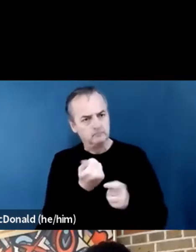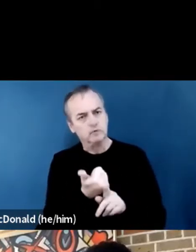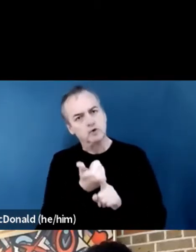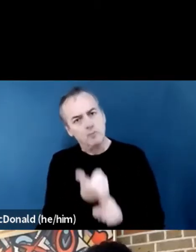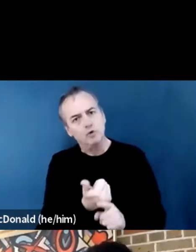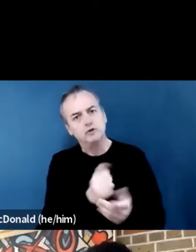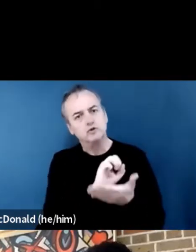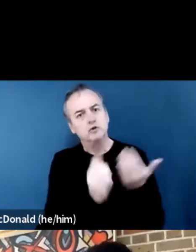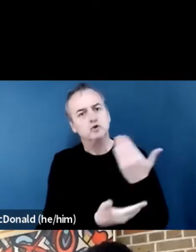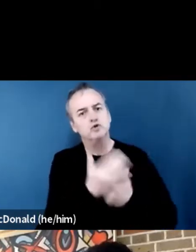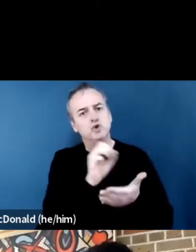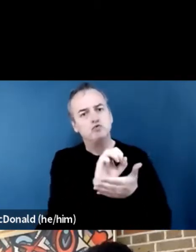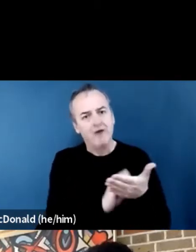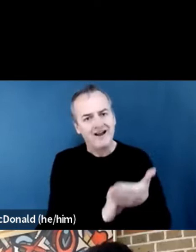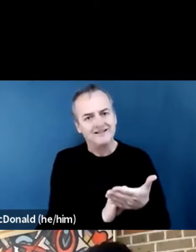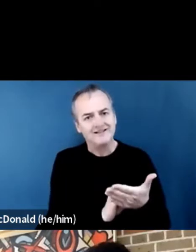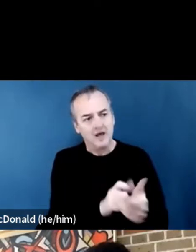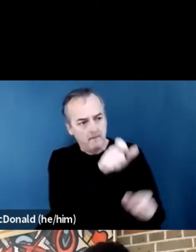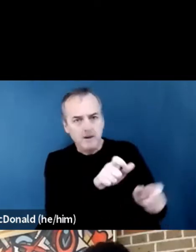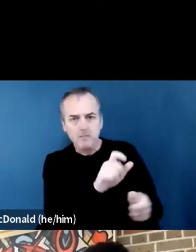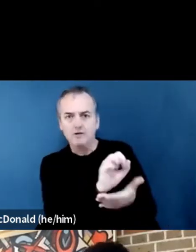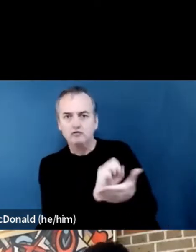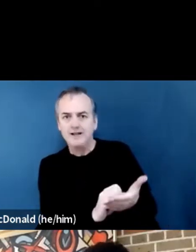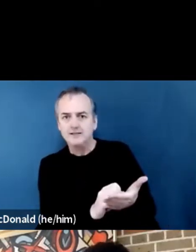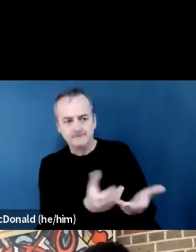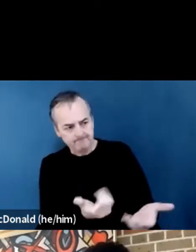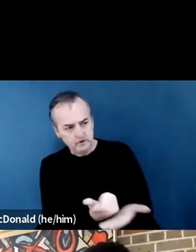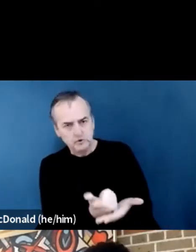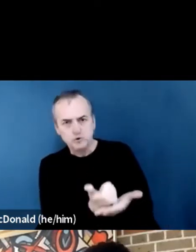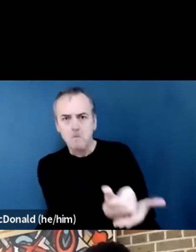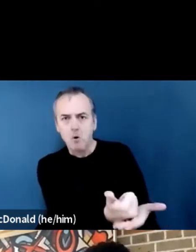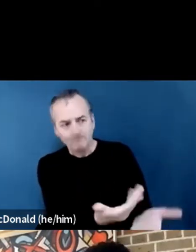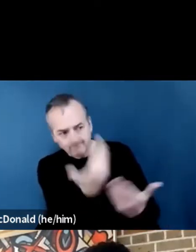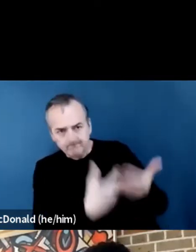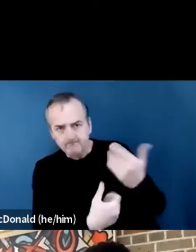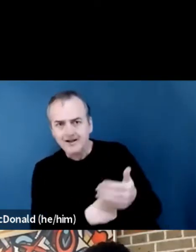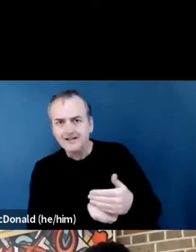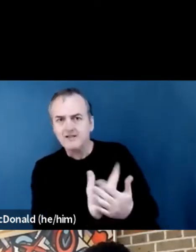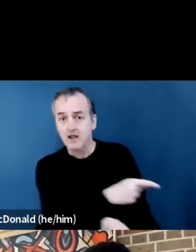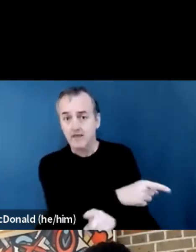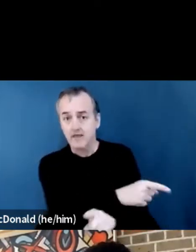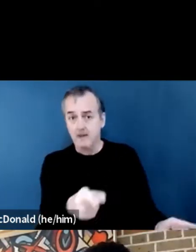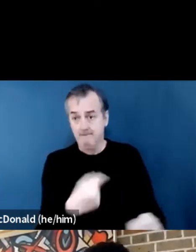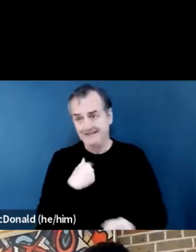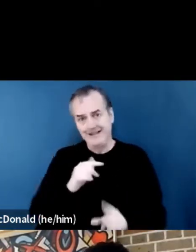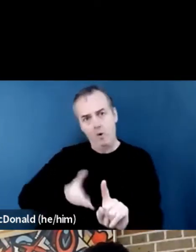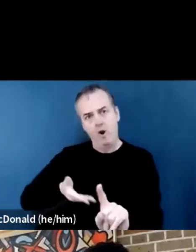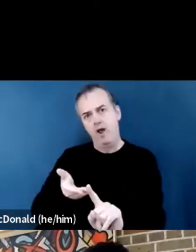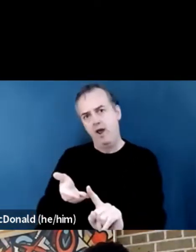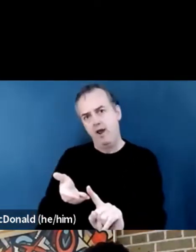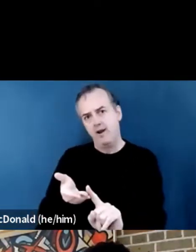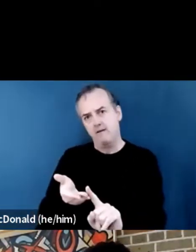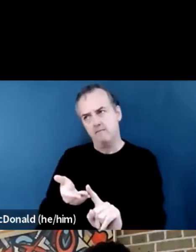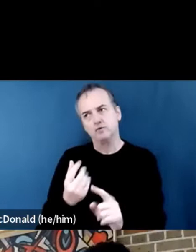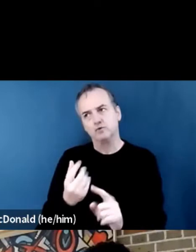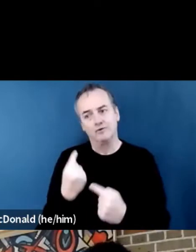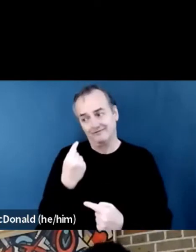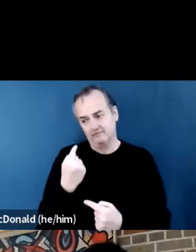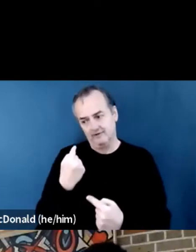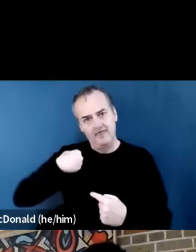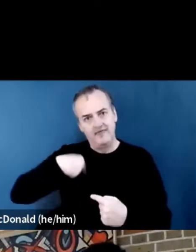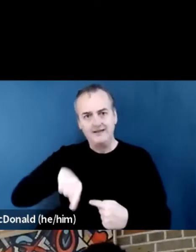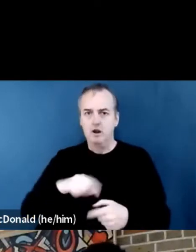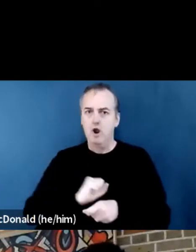the stories that they want to tell. So during lockdown, kind of we started to